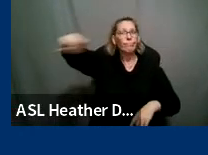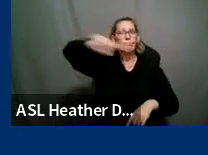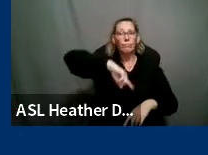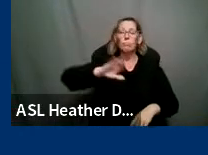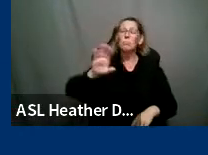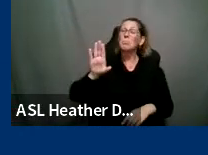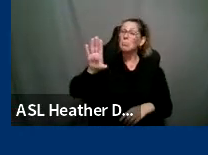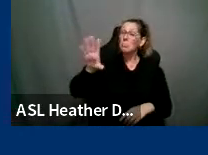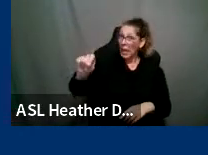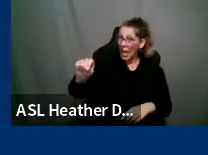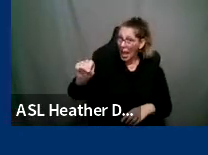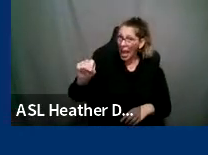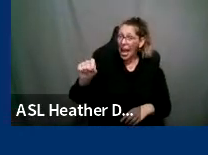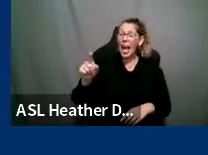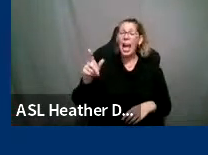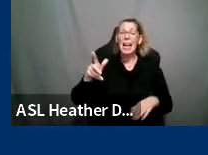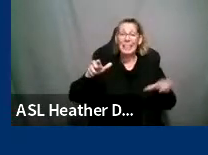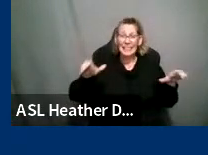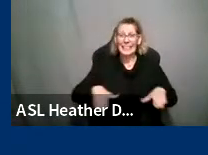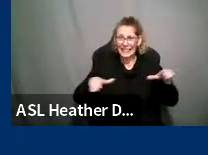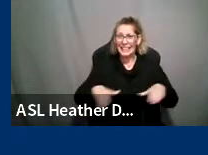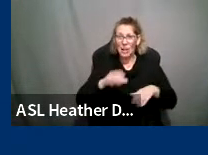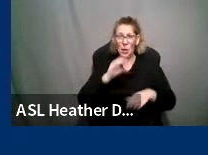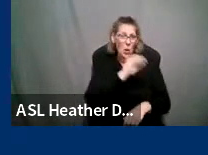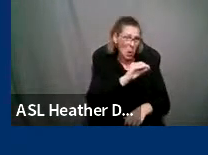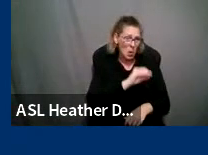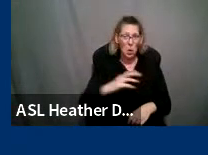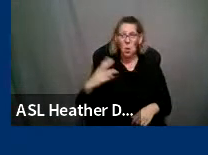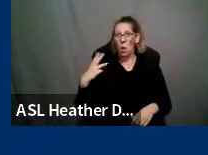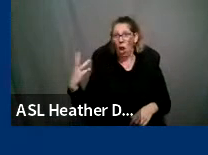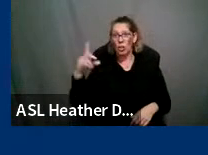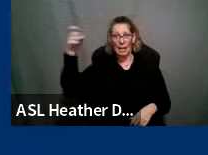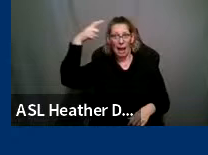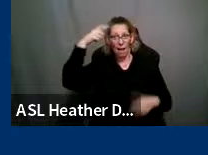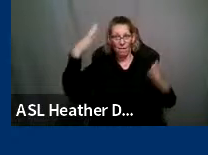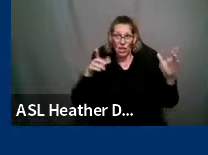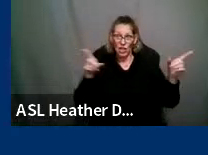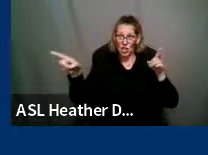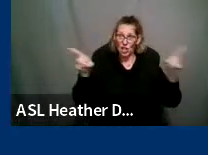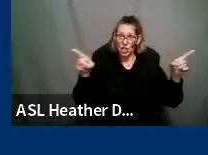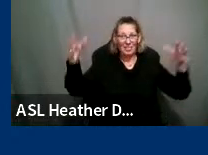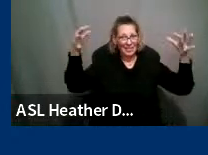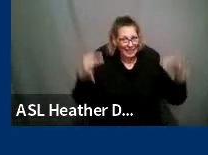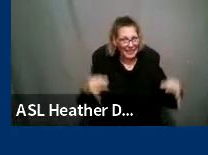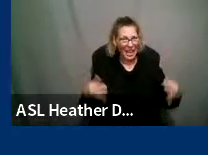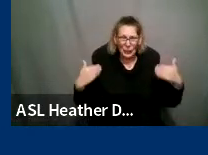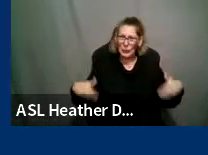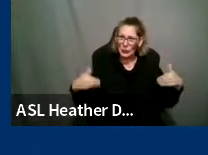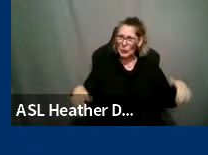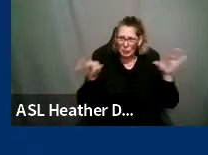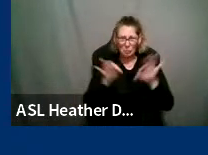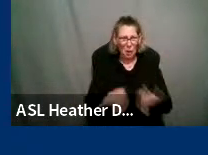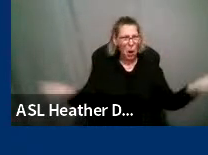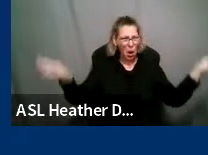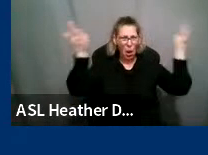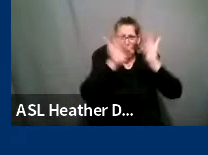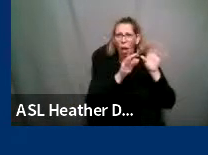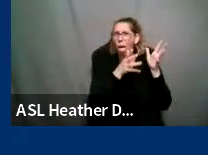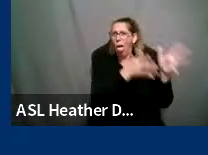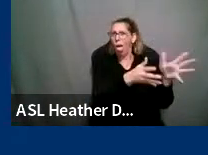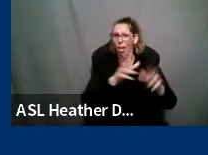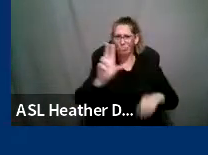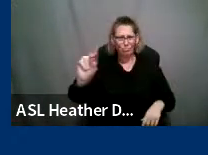But through action of the Oregon and Washington governors, they decided that this was too important to leave on the shelf. So